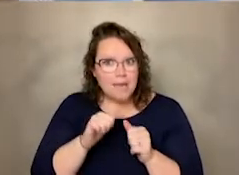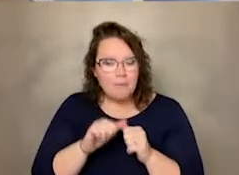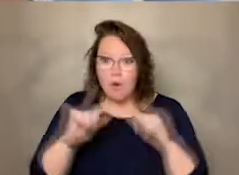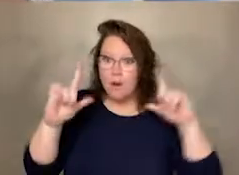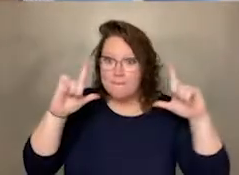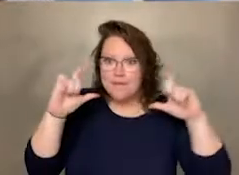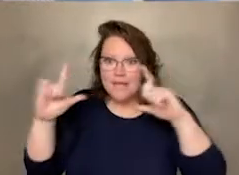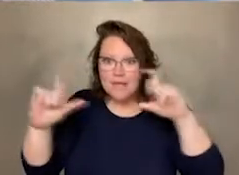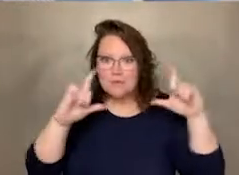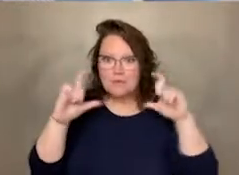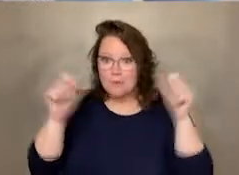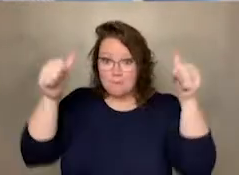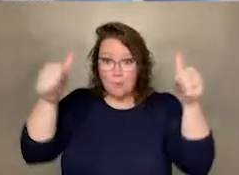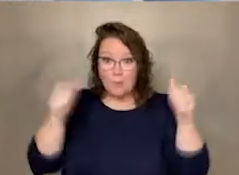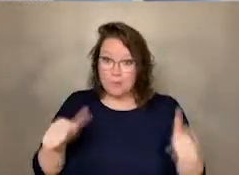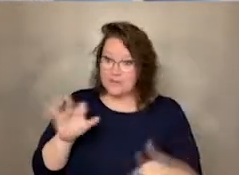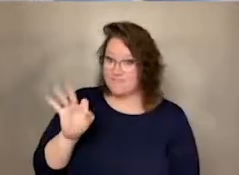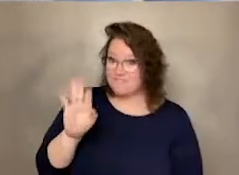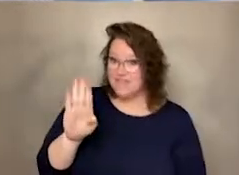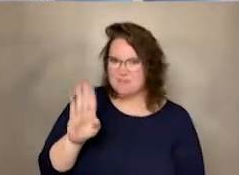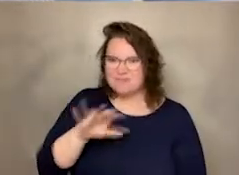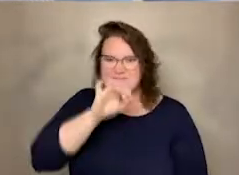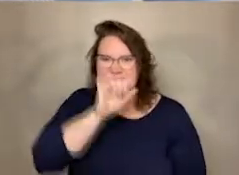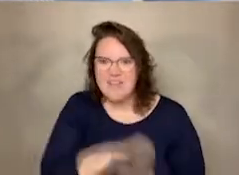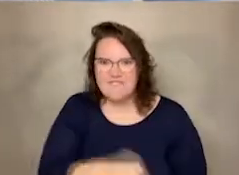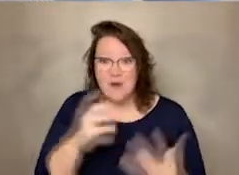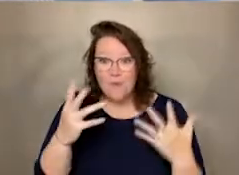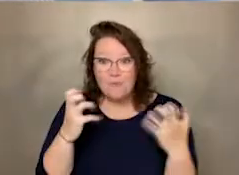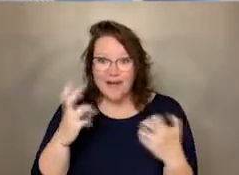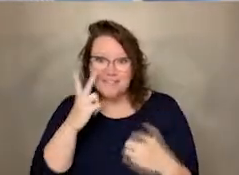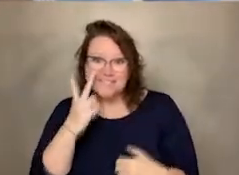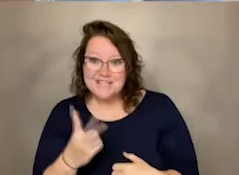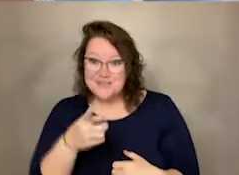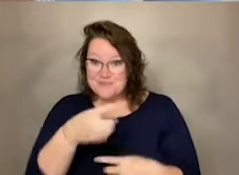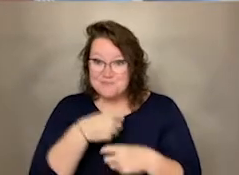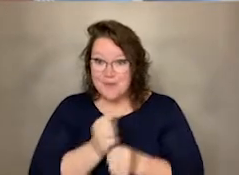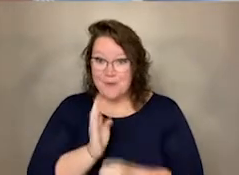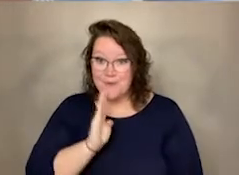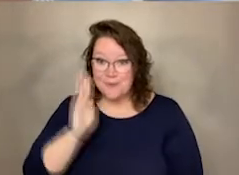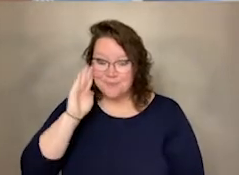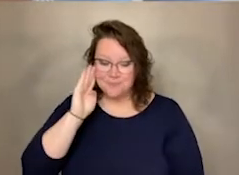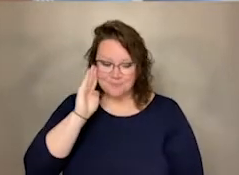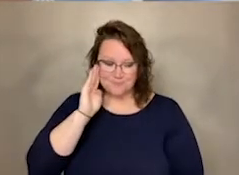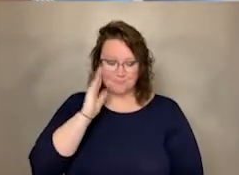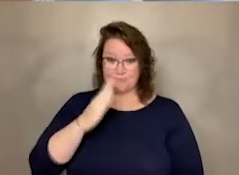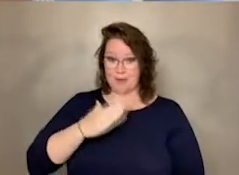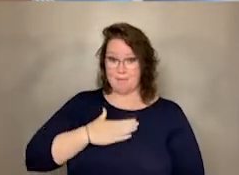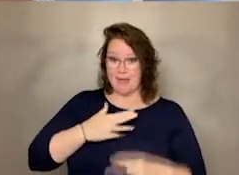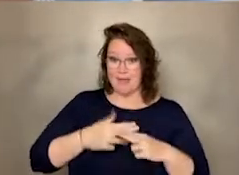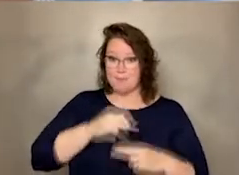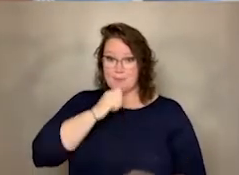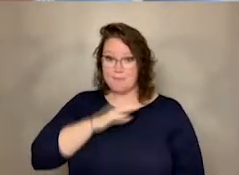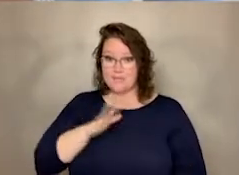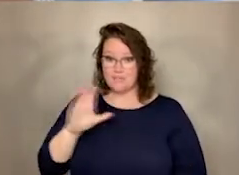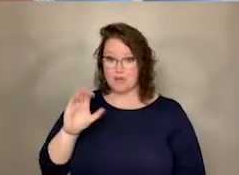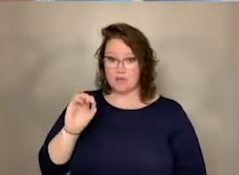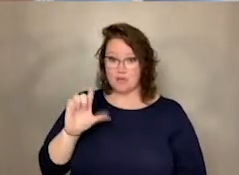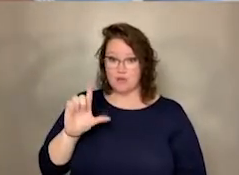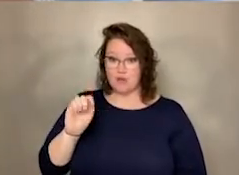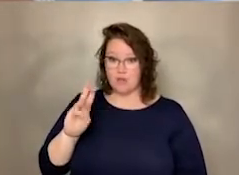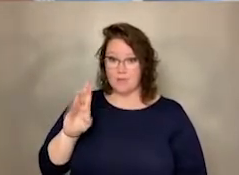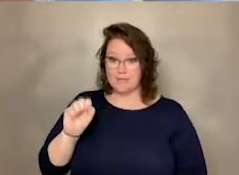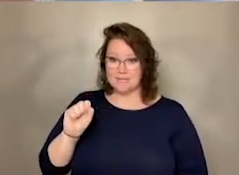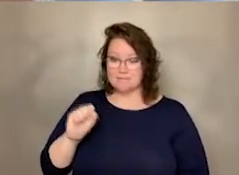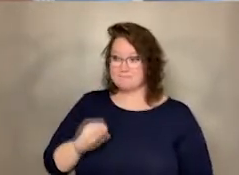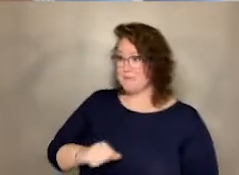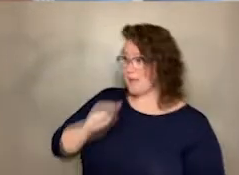pictures. Post it on our Facebook page. We will love to see what you have done at home. My name is Miss Columbus, And I'm Miss Memrick.